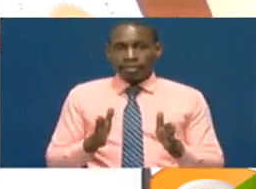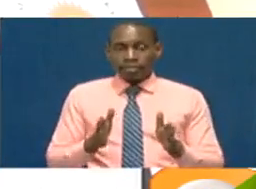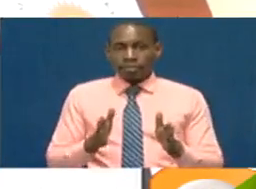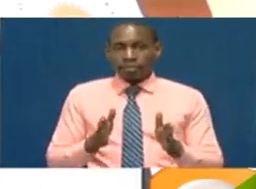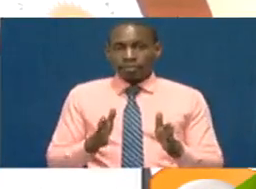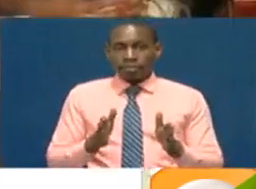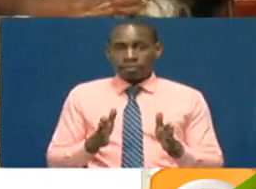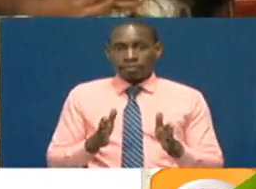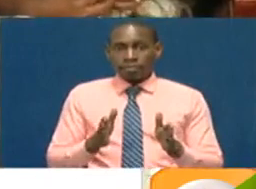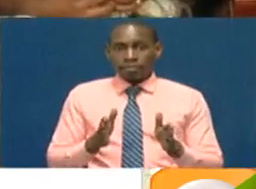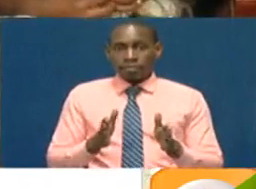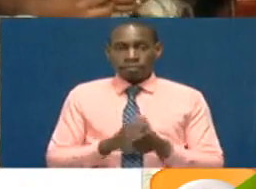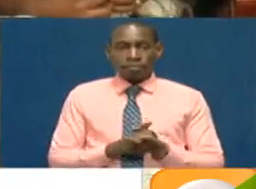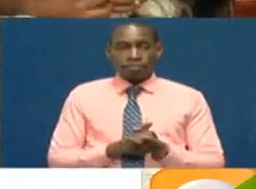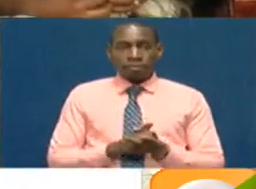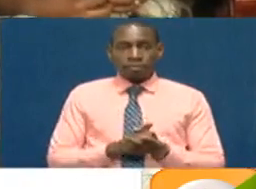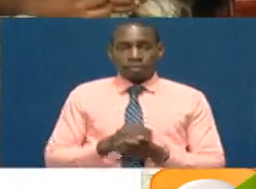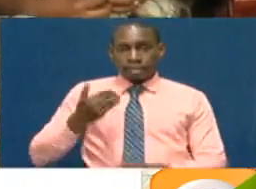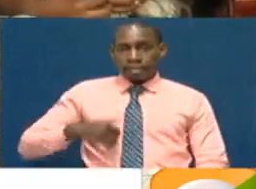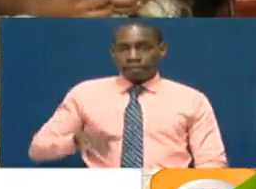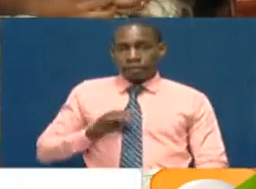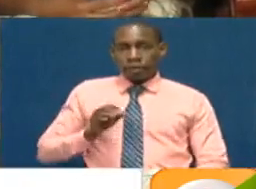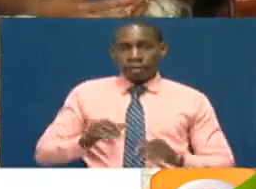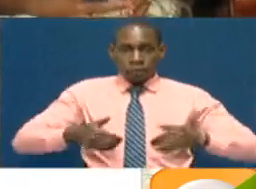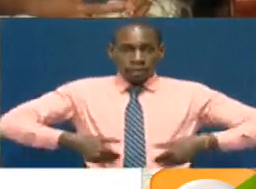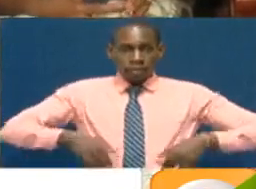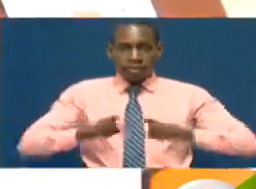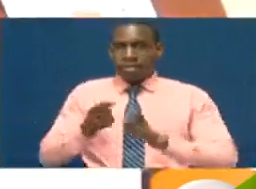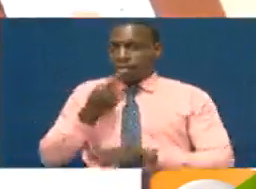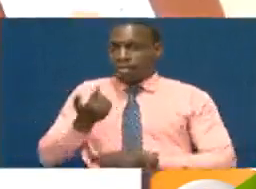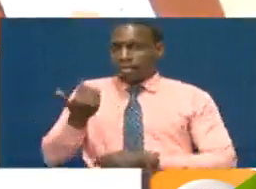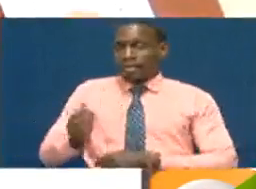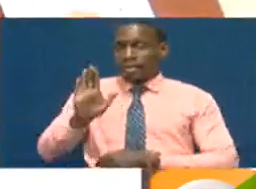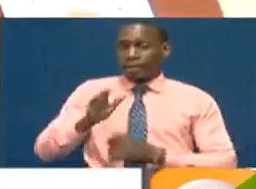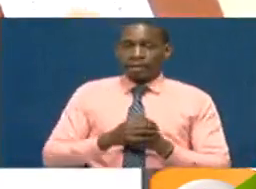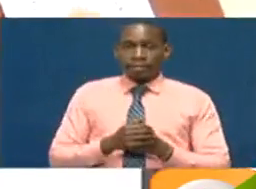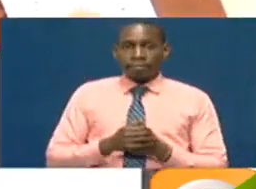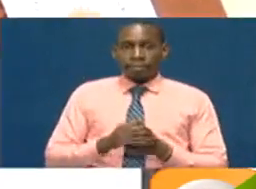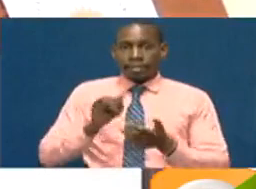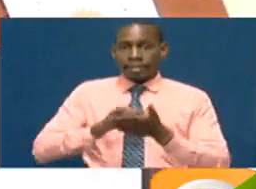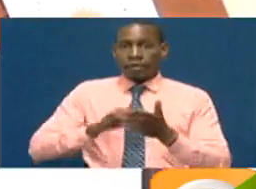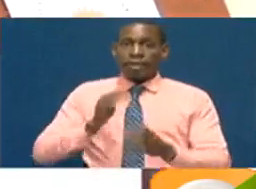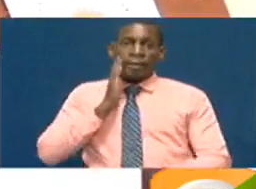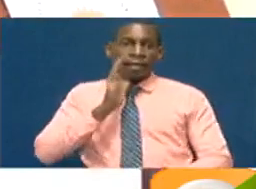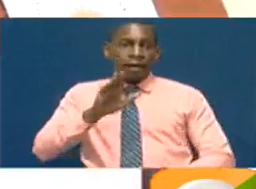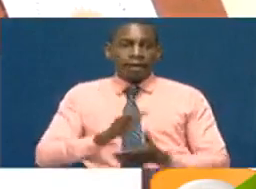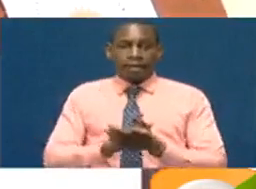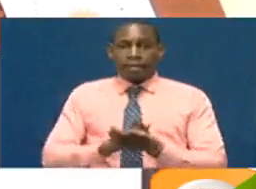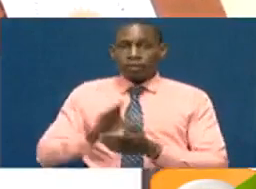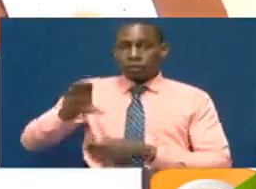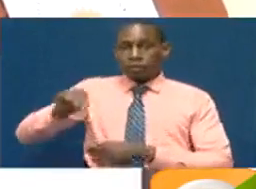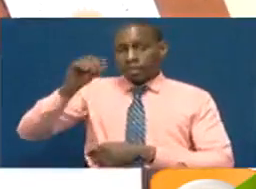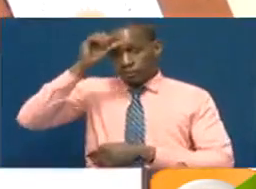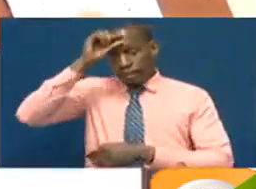njaa marufuku. Mimi ni mama wa youth. Kwa hivyo ambia huyo mtoto yako mama yake amepatikana